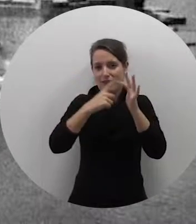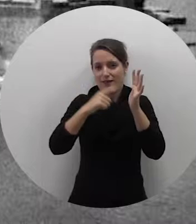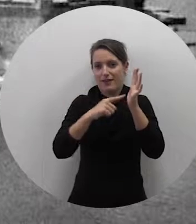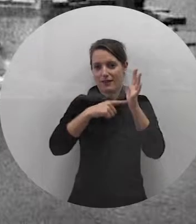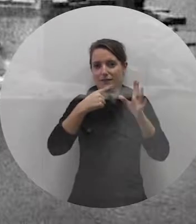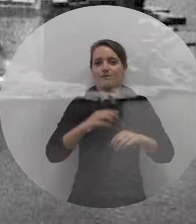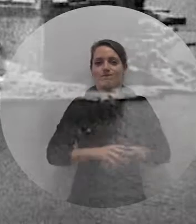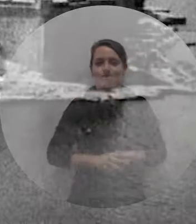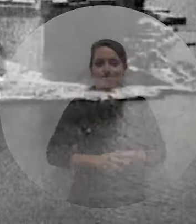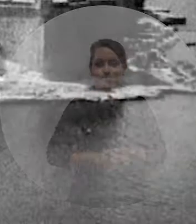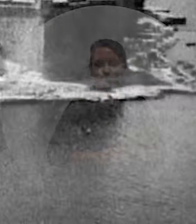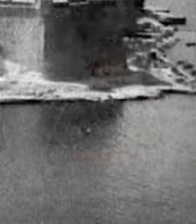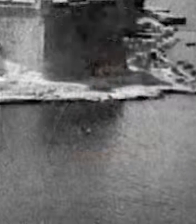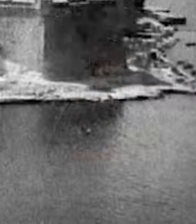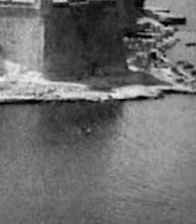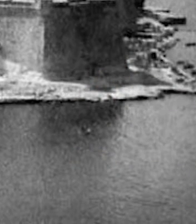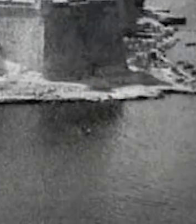refugees.